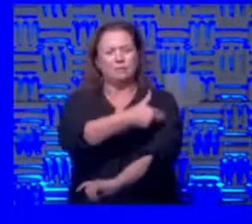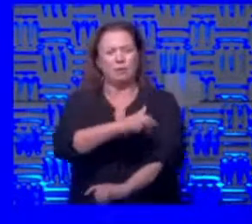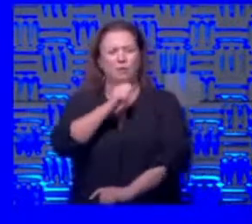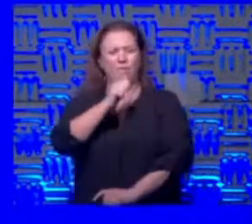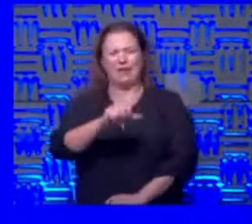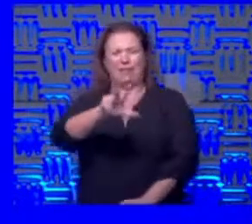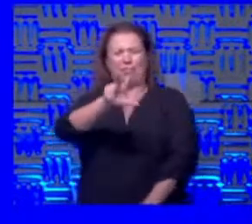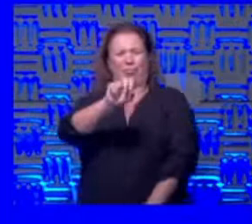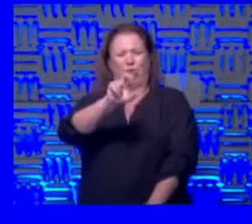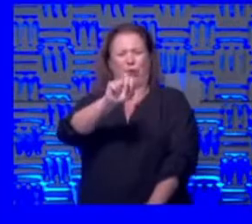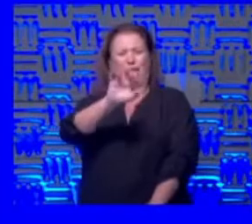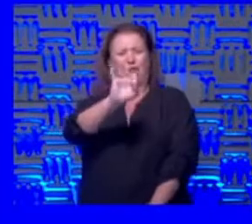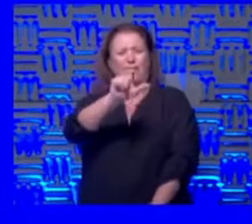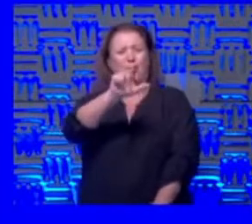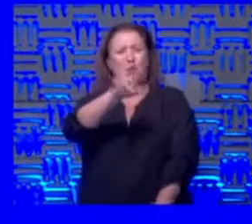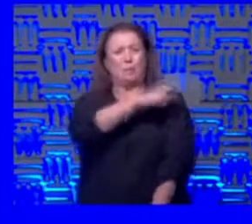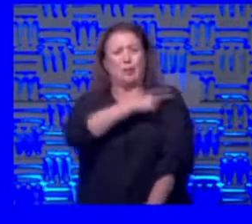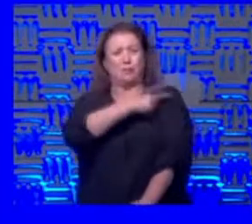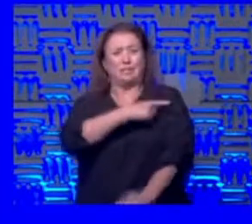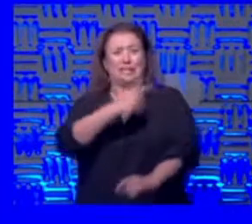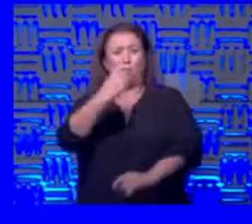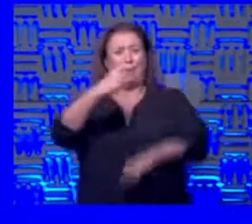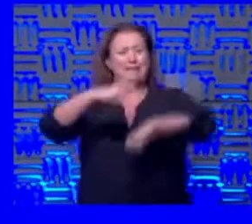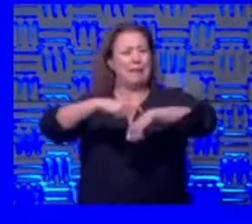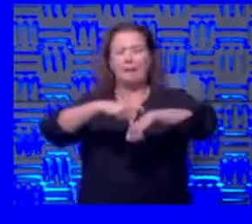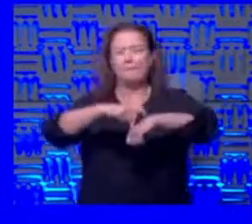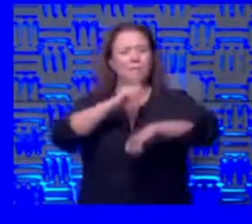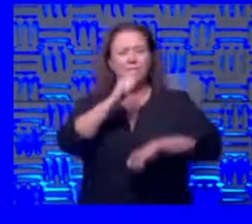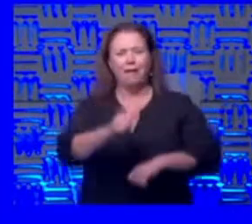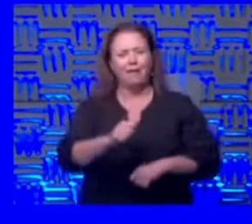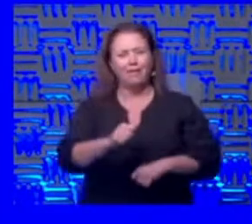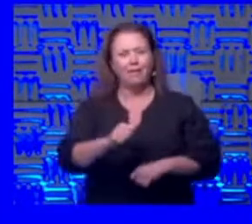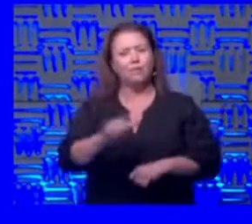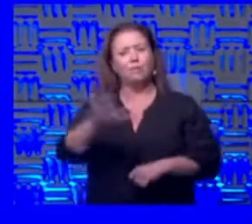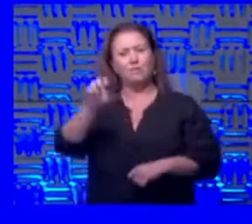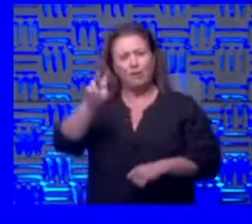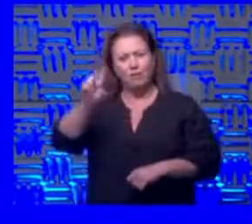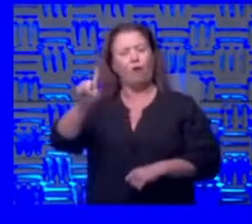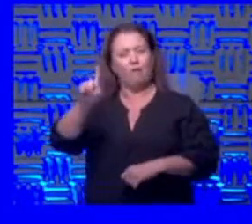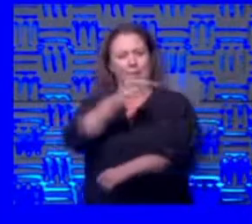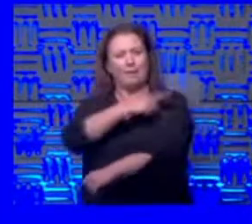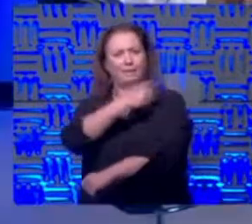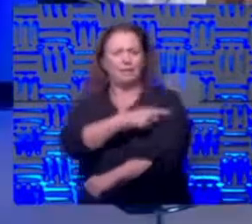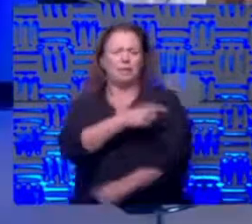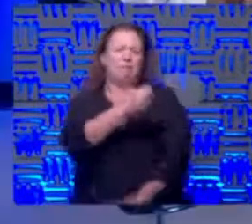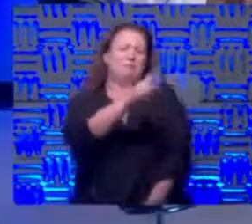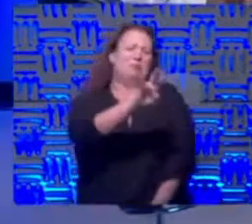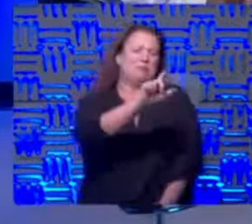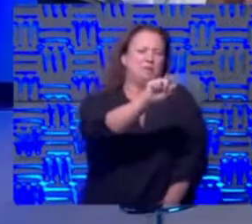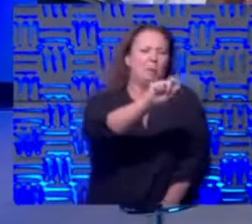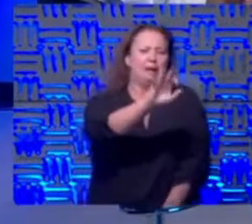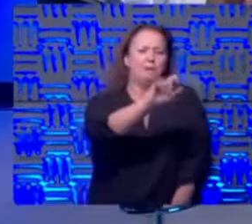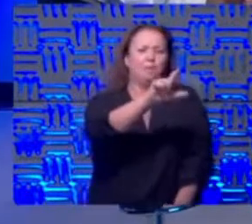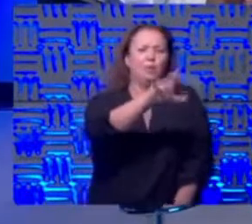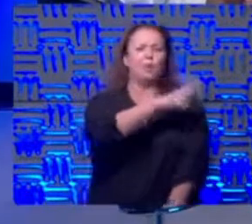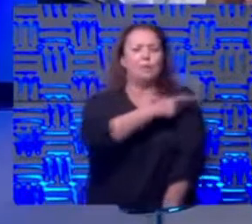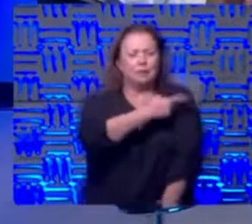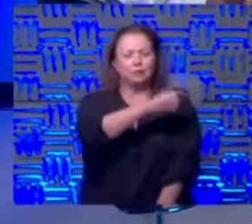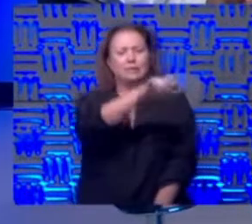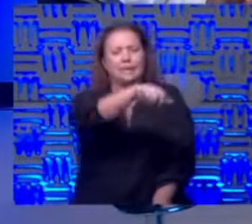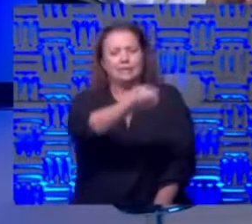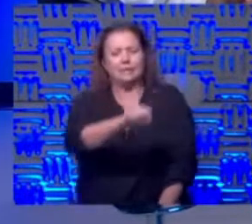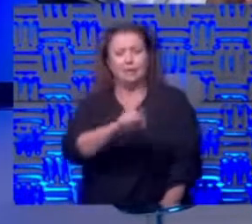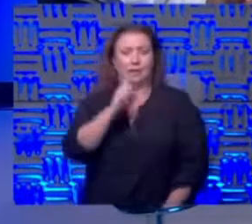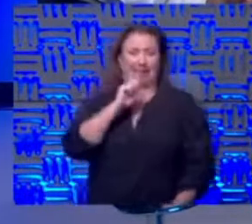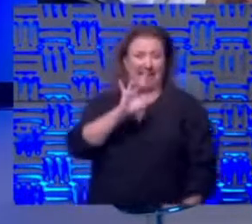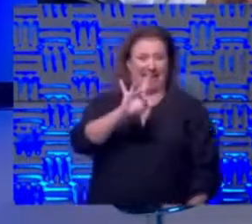30 influenza patients in the hospital at one time. Not at one time. No. So there's 17, 20 we may max out, and we don't have 8 of